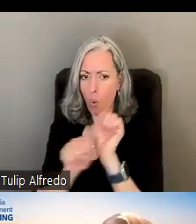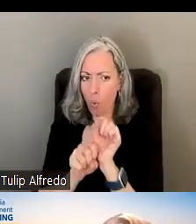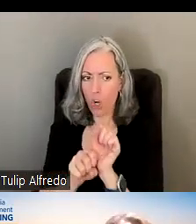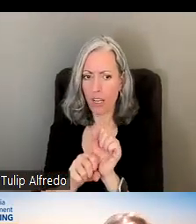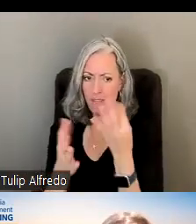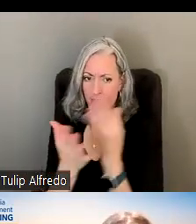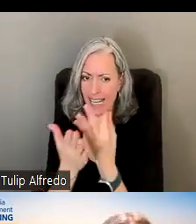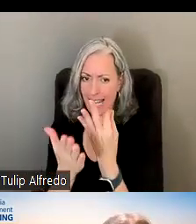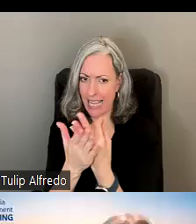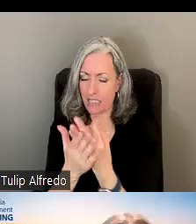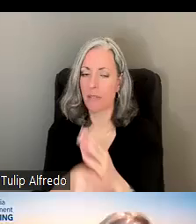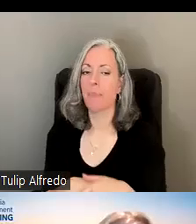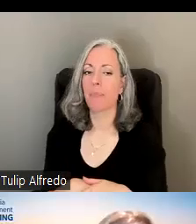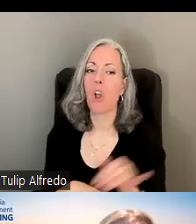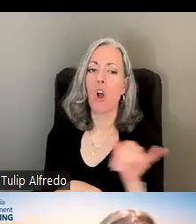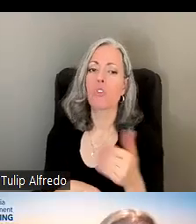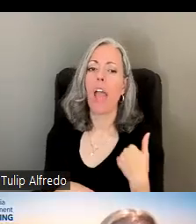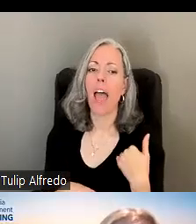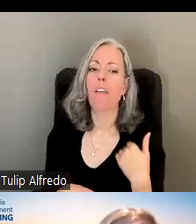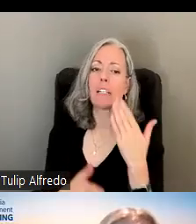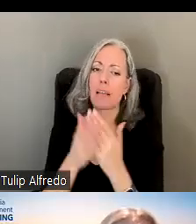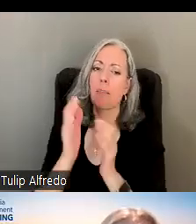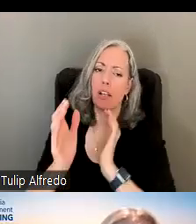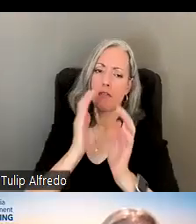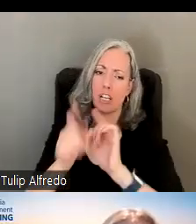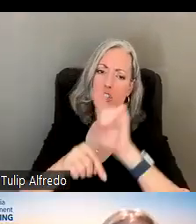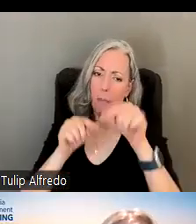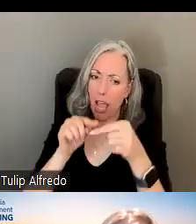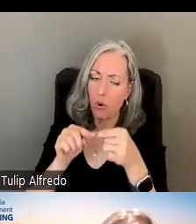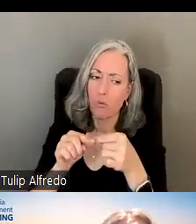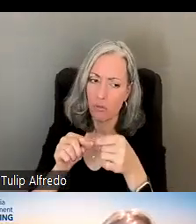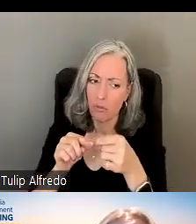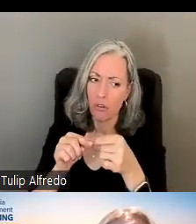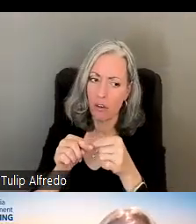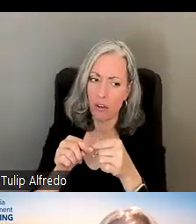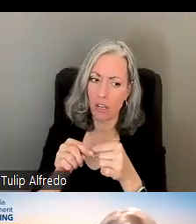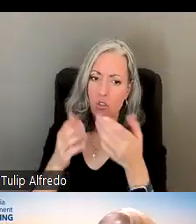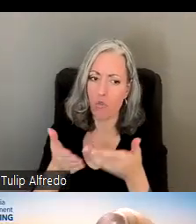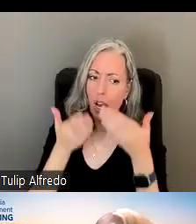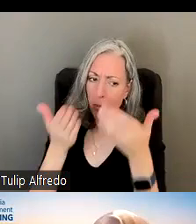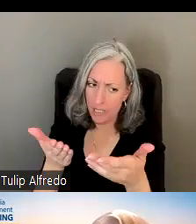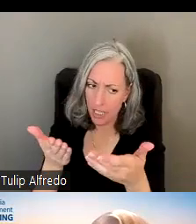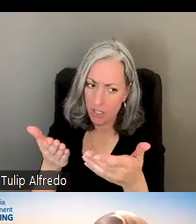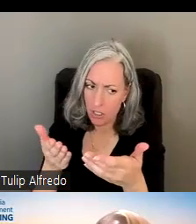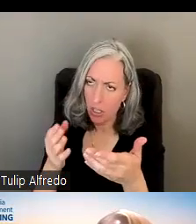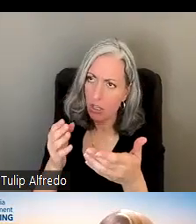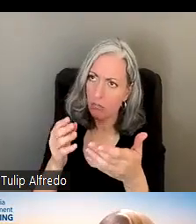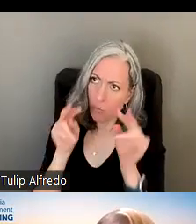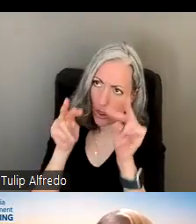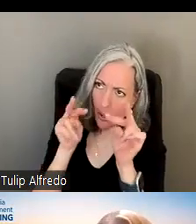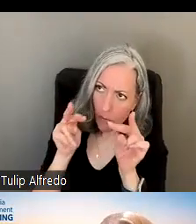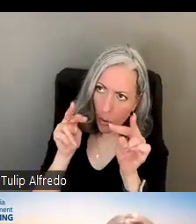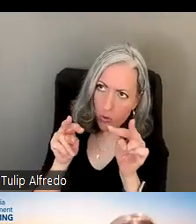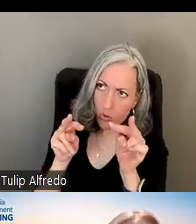and financing? We also want to have some conversations about Are the recommendations we're looking to put forth relevant